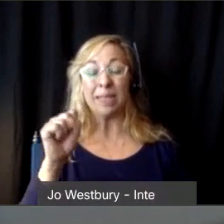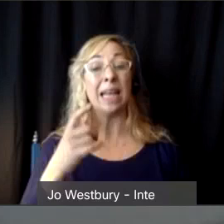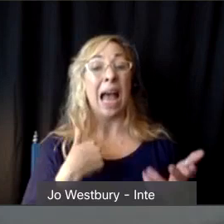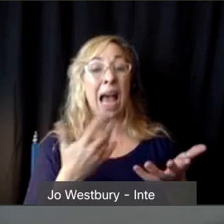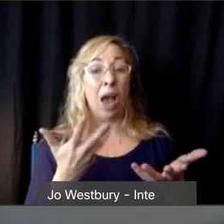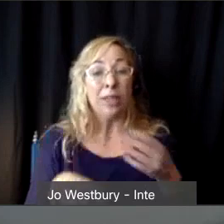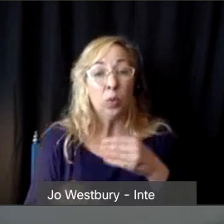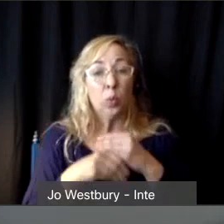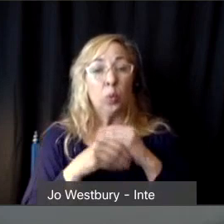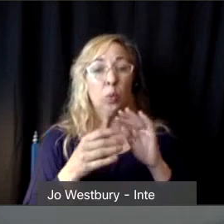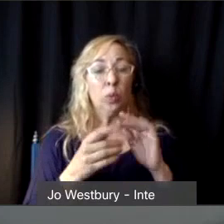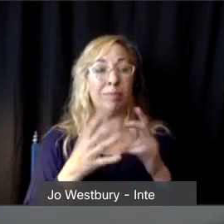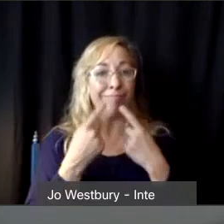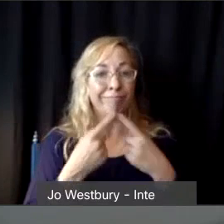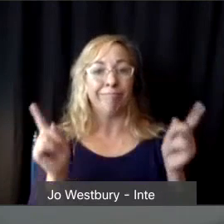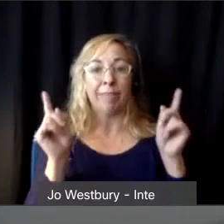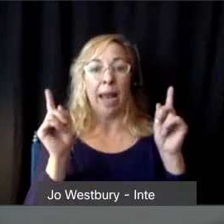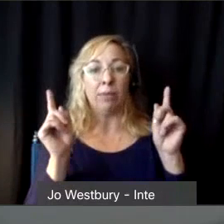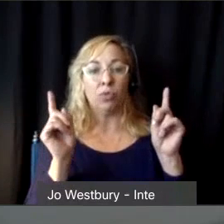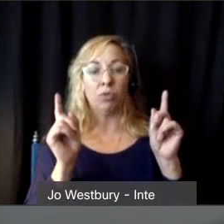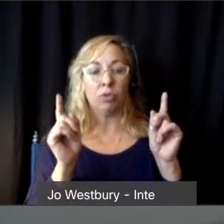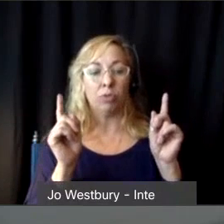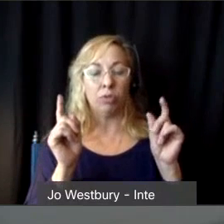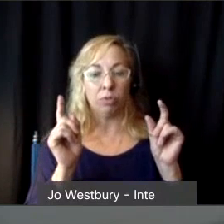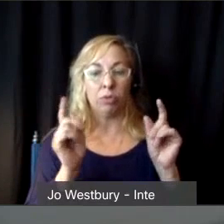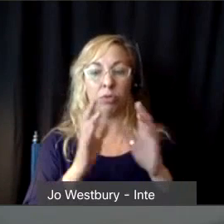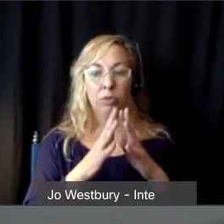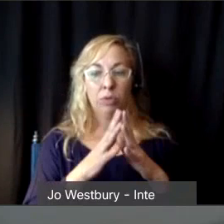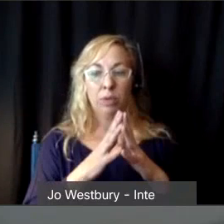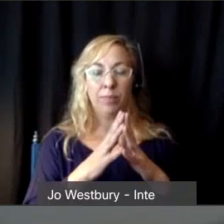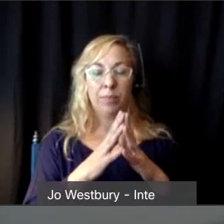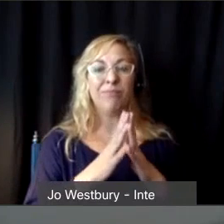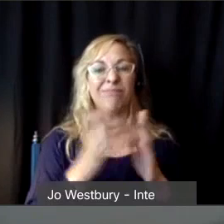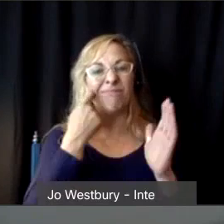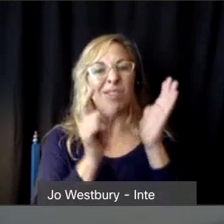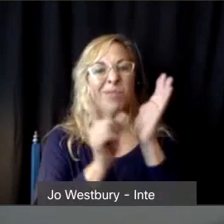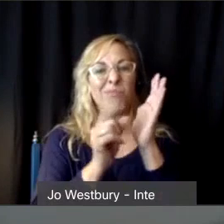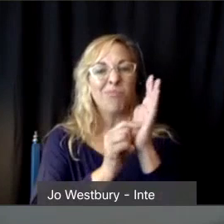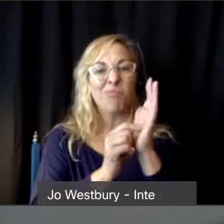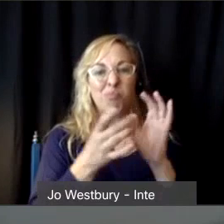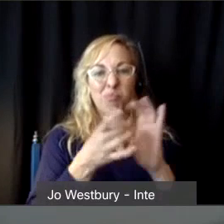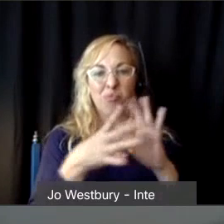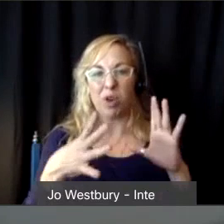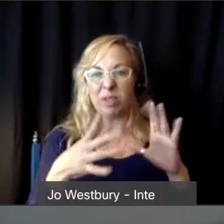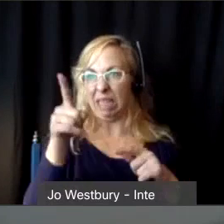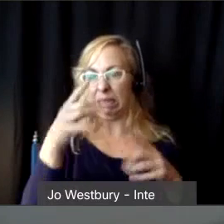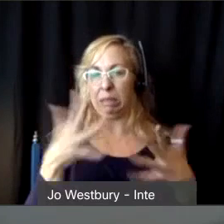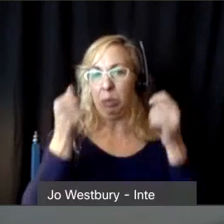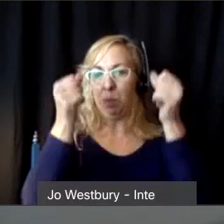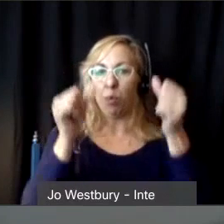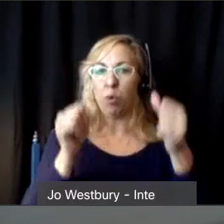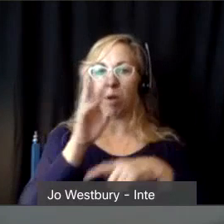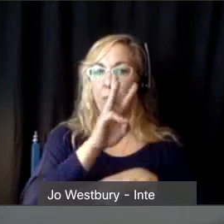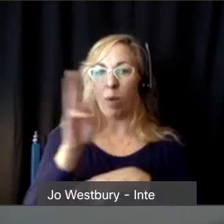just announce, and a press release is posted to our website as